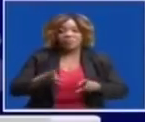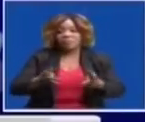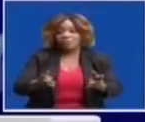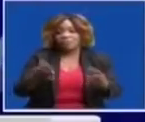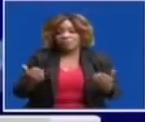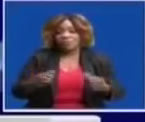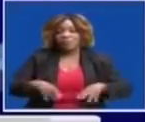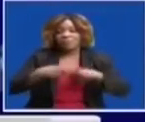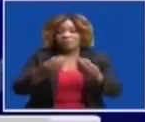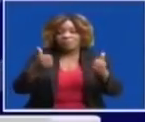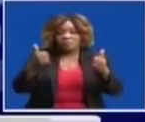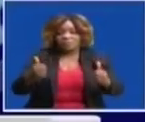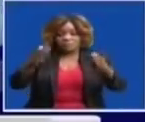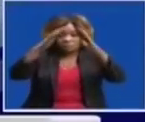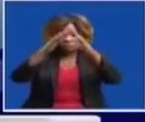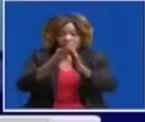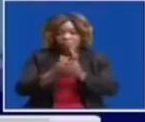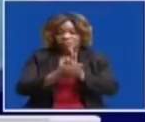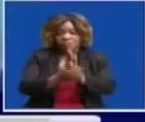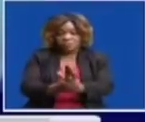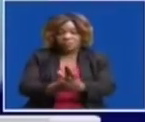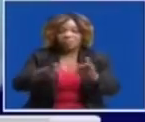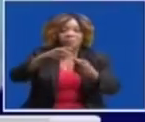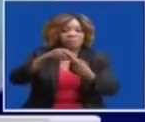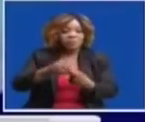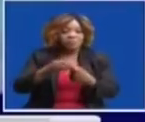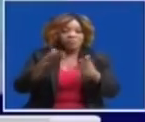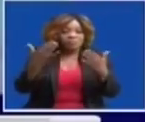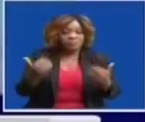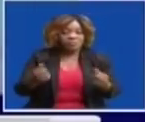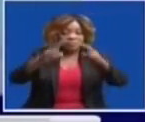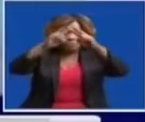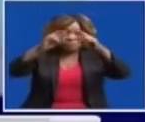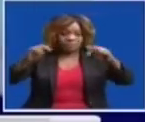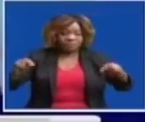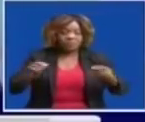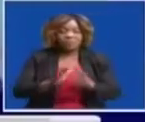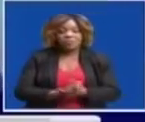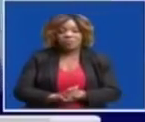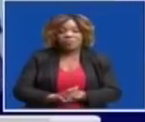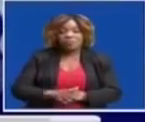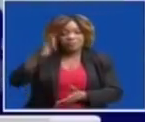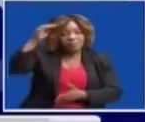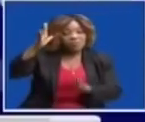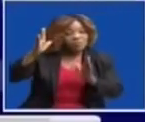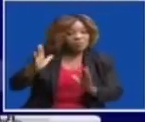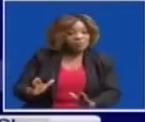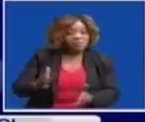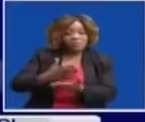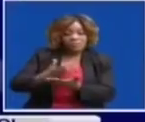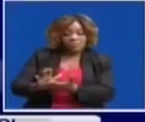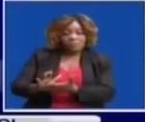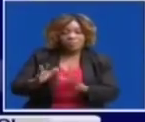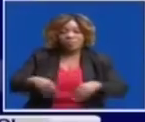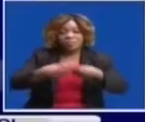to provide a decent accommodation to schools, especially those that are in rural areas. Mr. Chitotera says apart